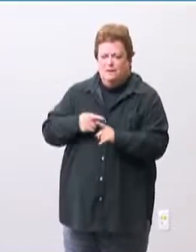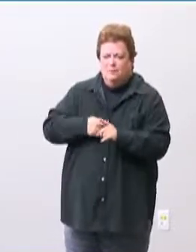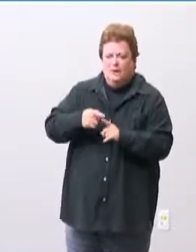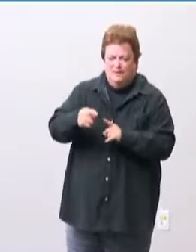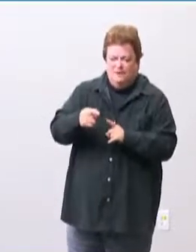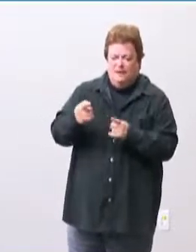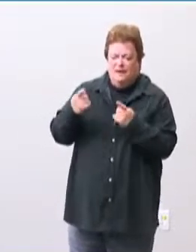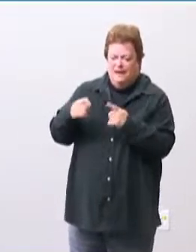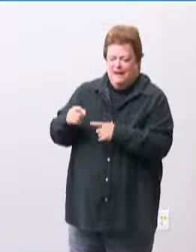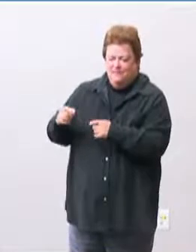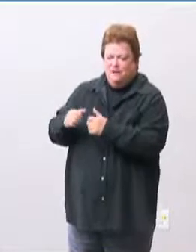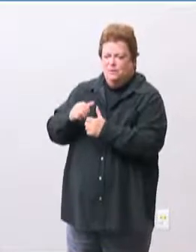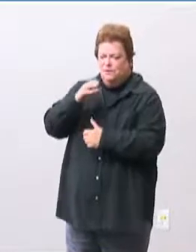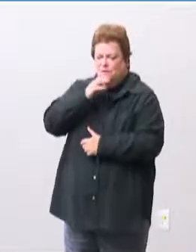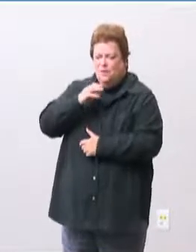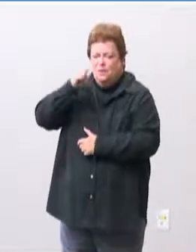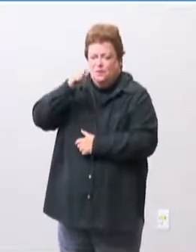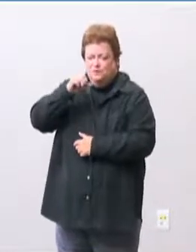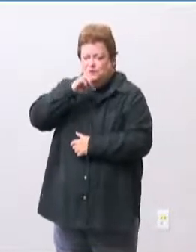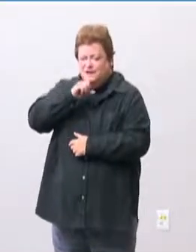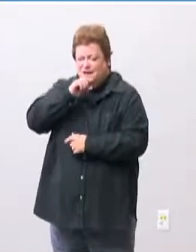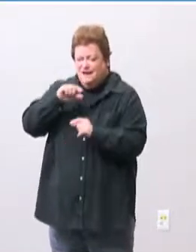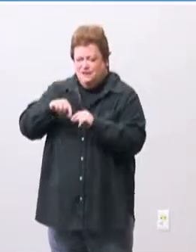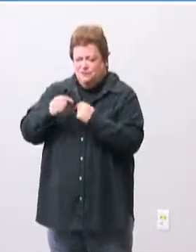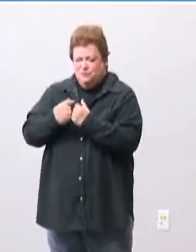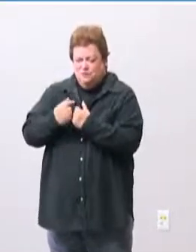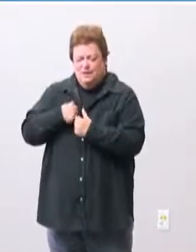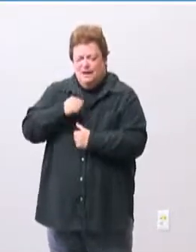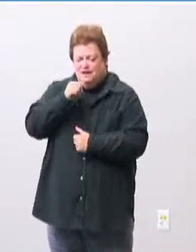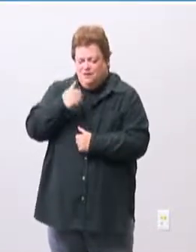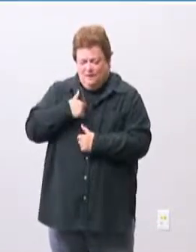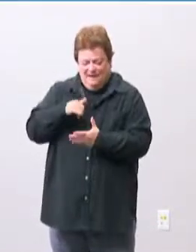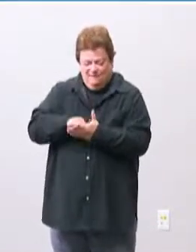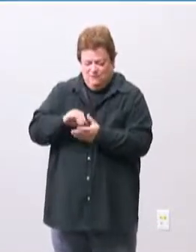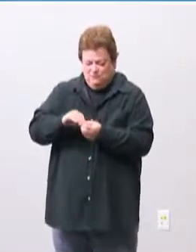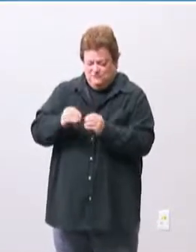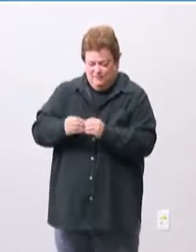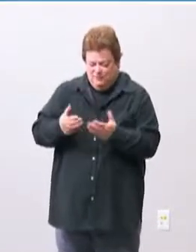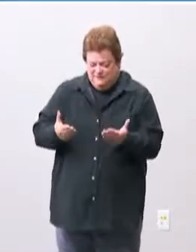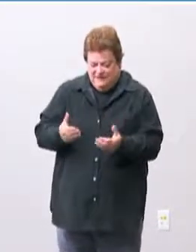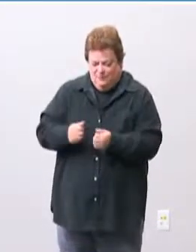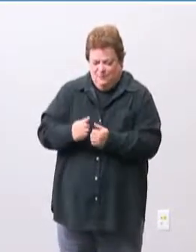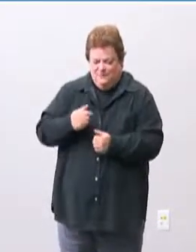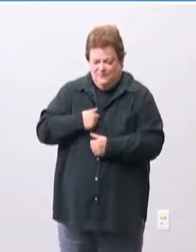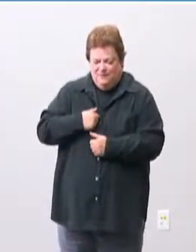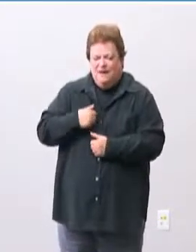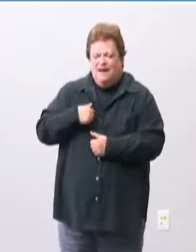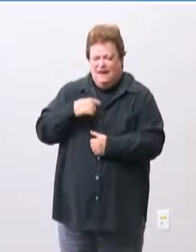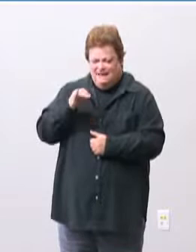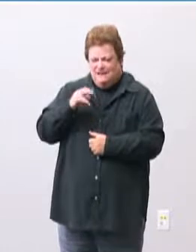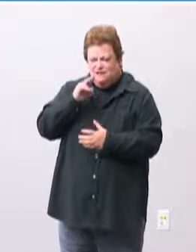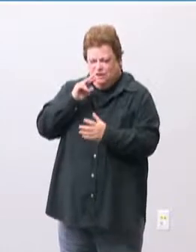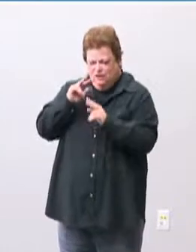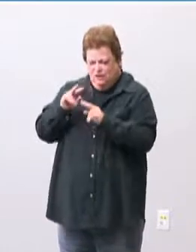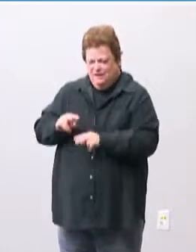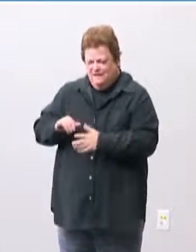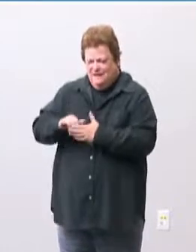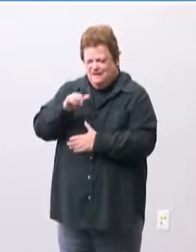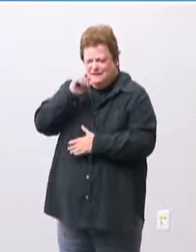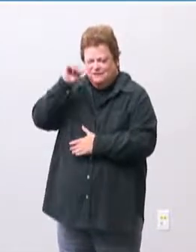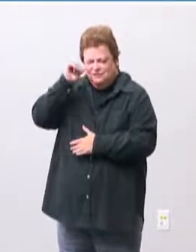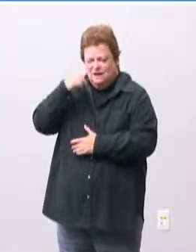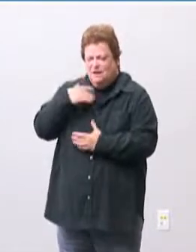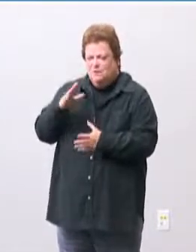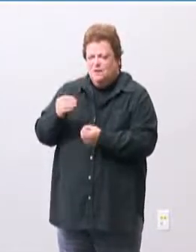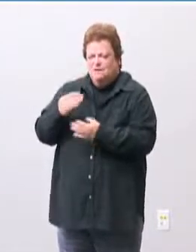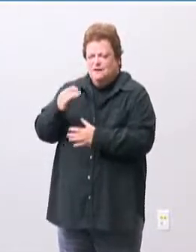the older age group, Matt, and I don't have the numbers in front of me, but that was something I was looking at yesterday, so I don't want to give you the